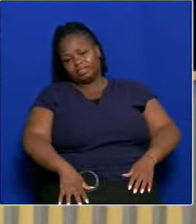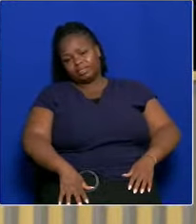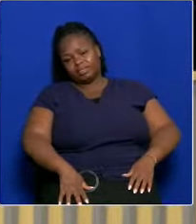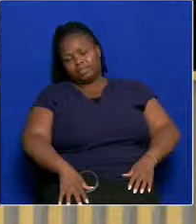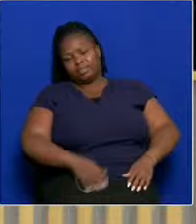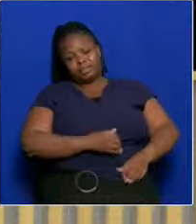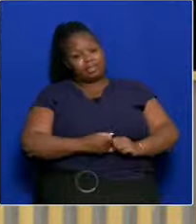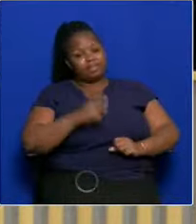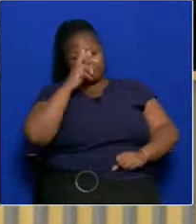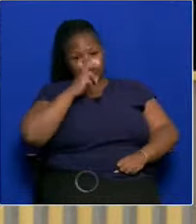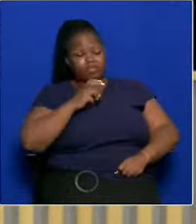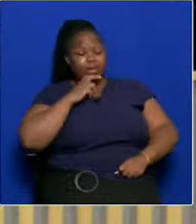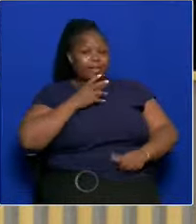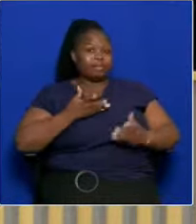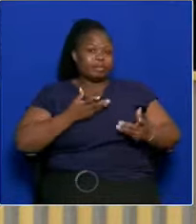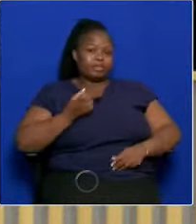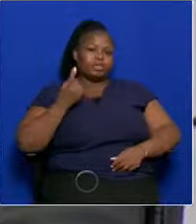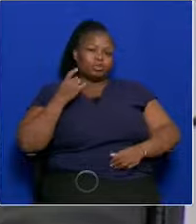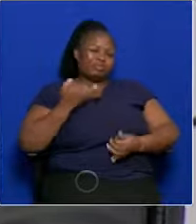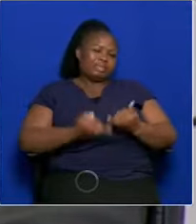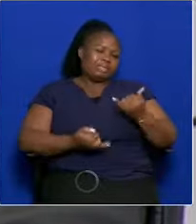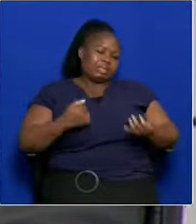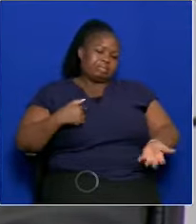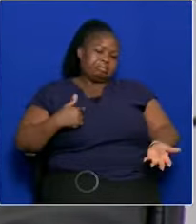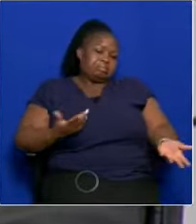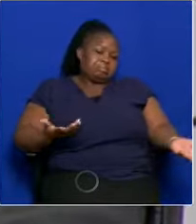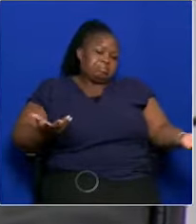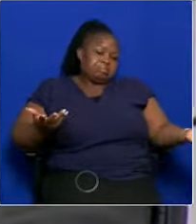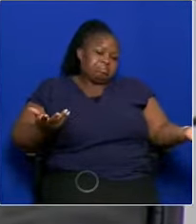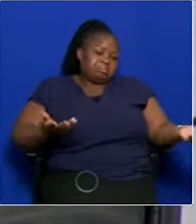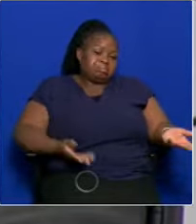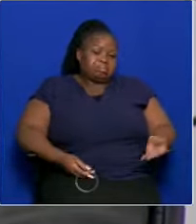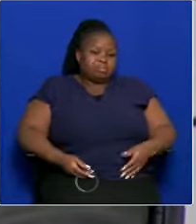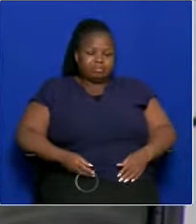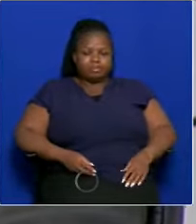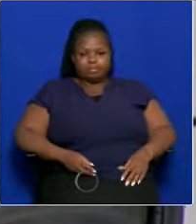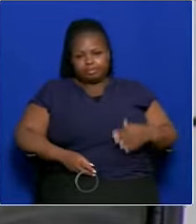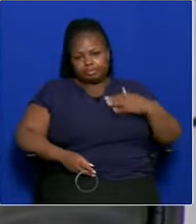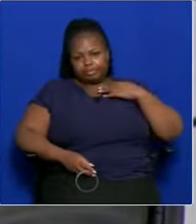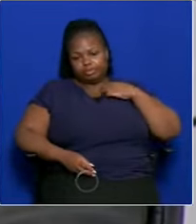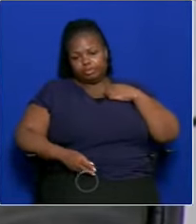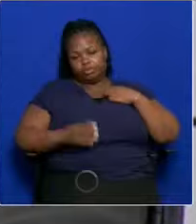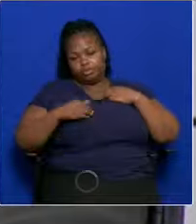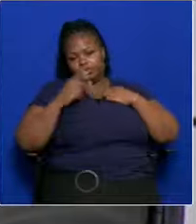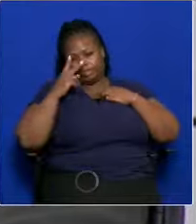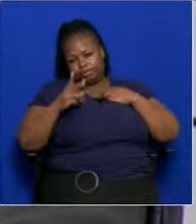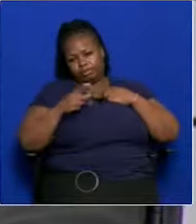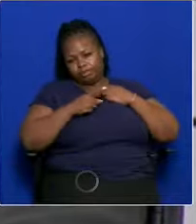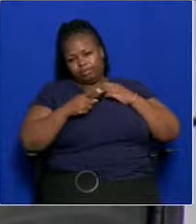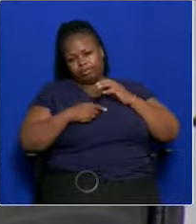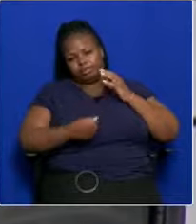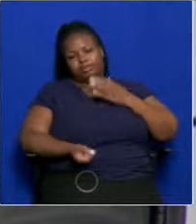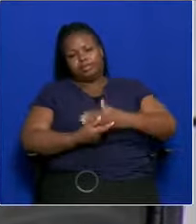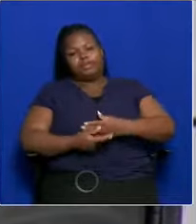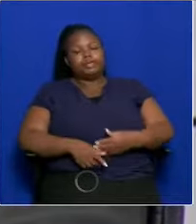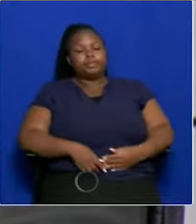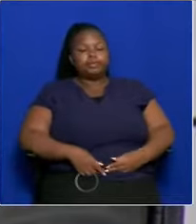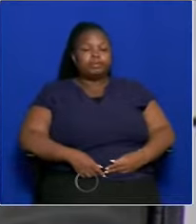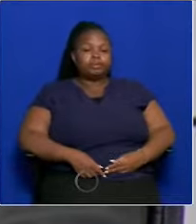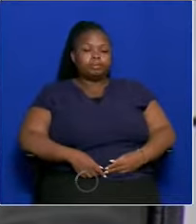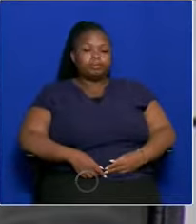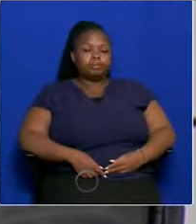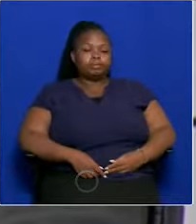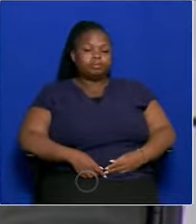is one of my mistakes if I didn't profile when I see this thing in the newspaper and so